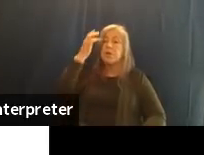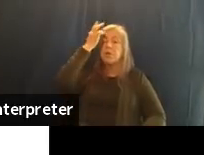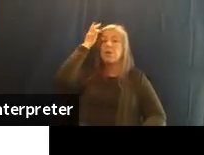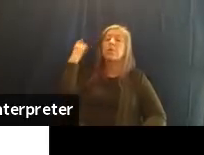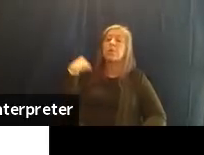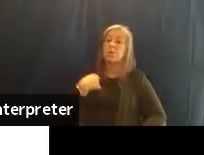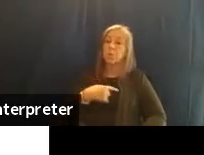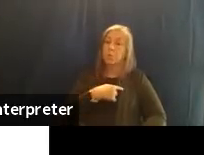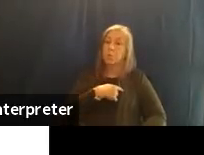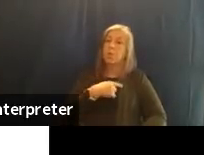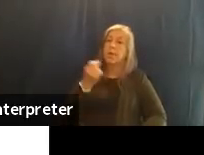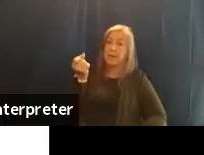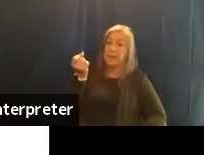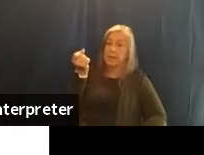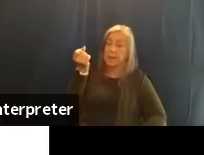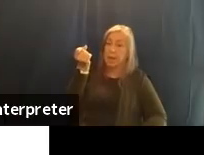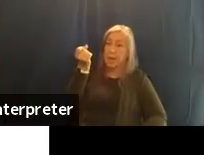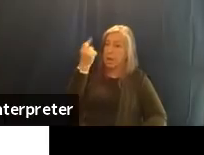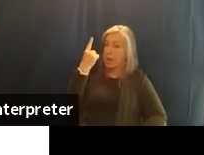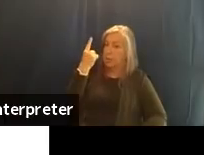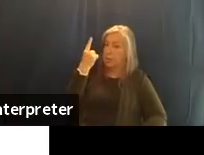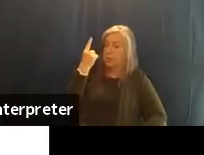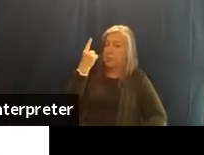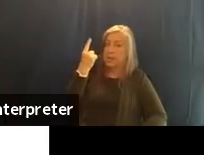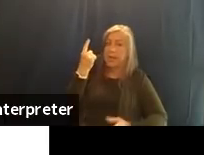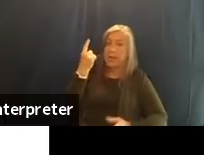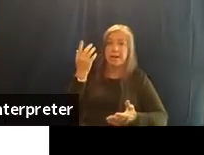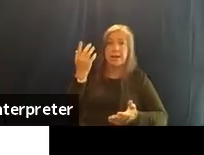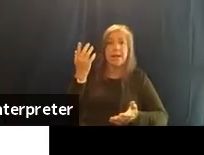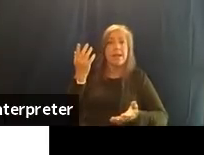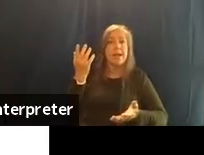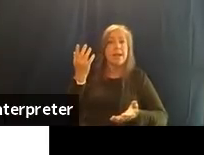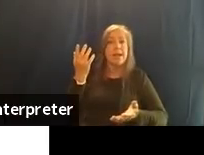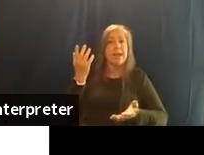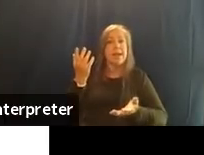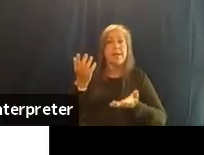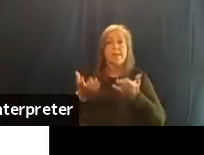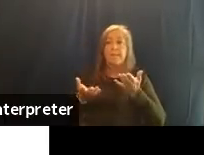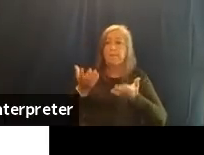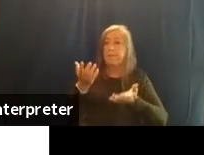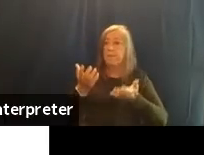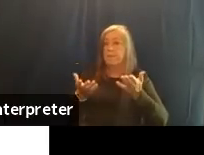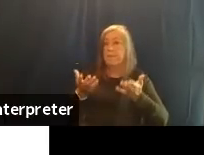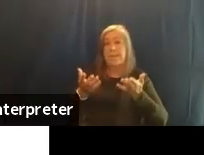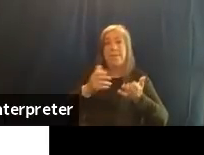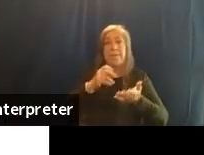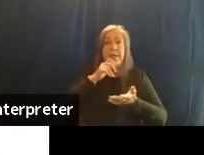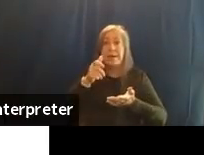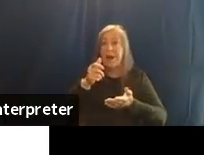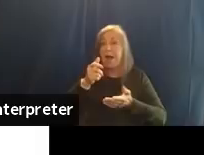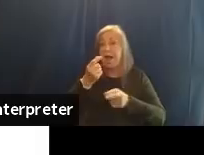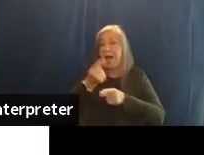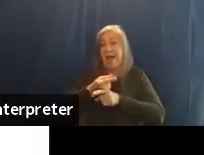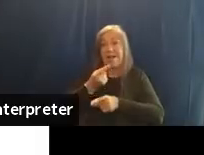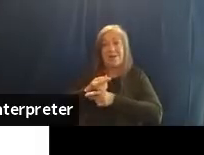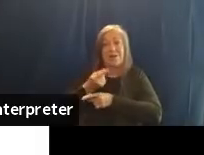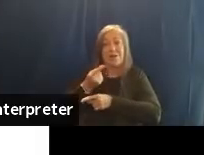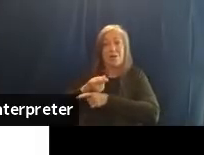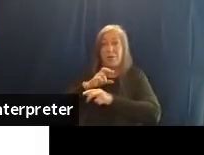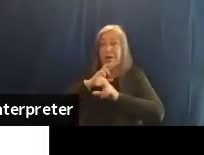that we may not always get accurate reporting from families at home.